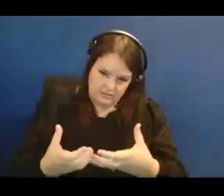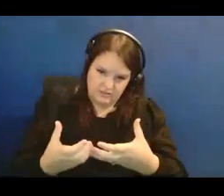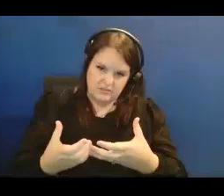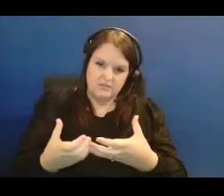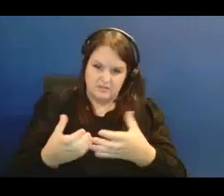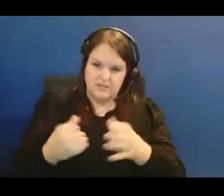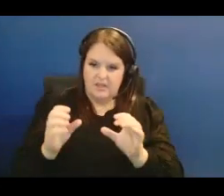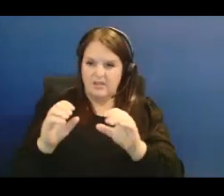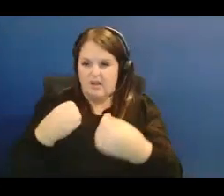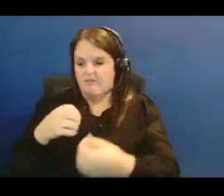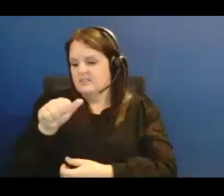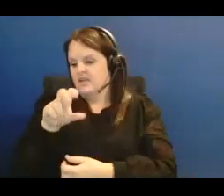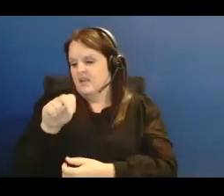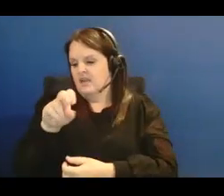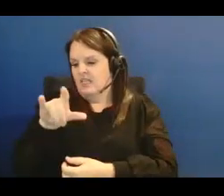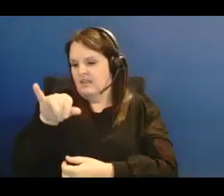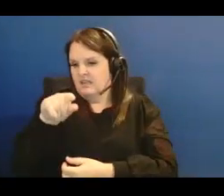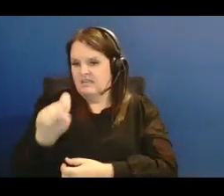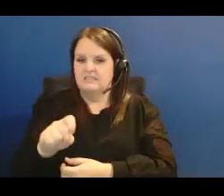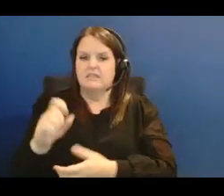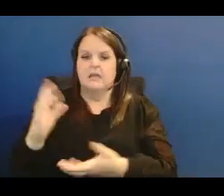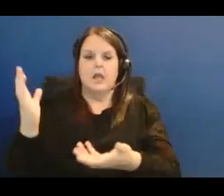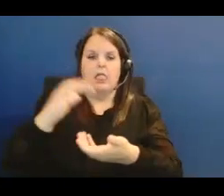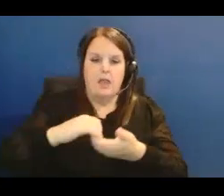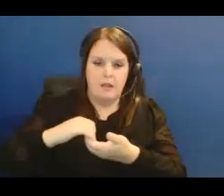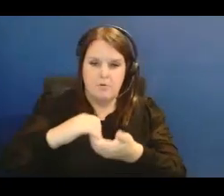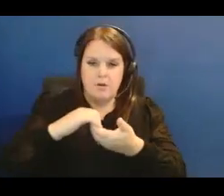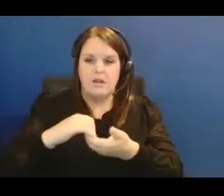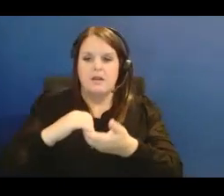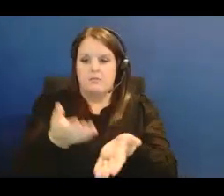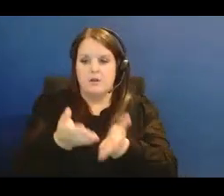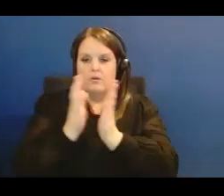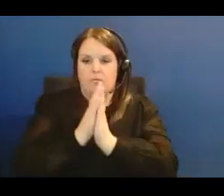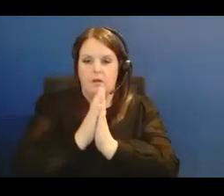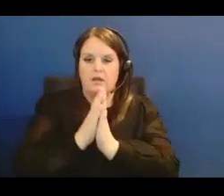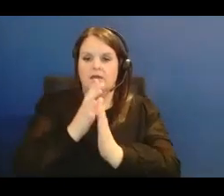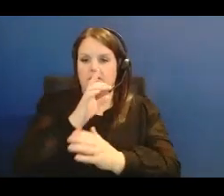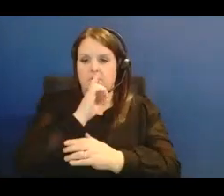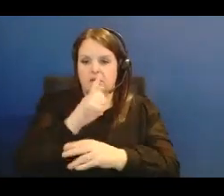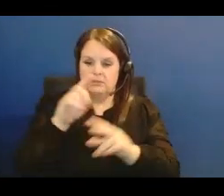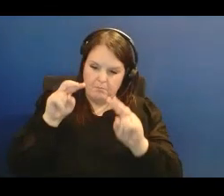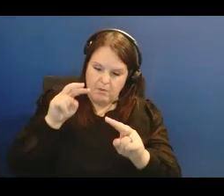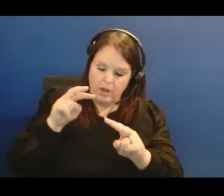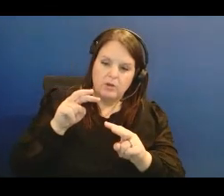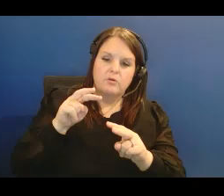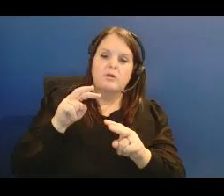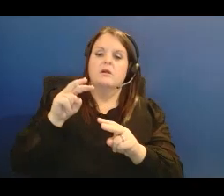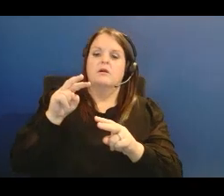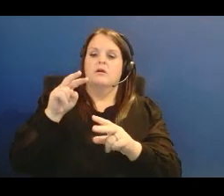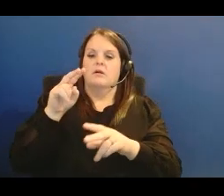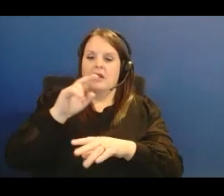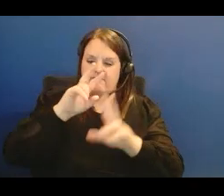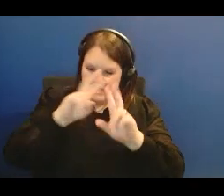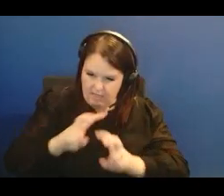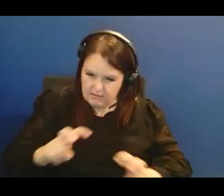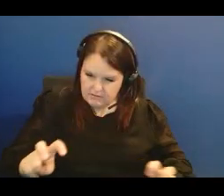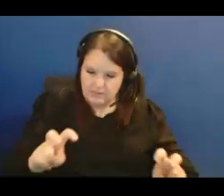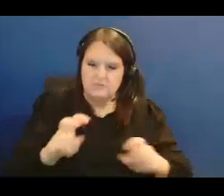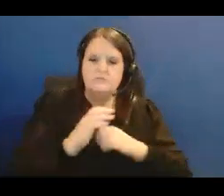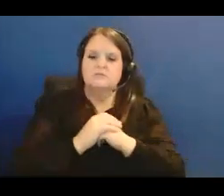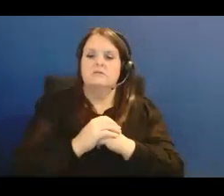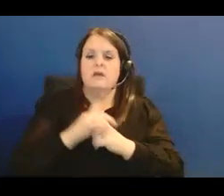of Analytics, whom we collaborate in data requests, monitoring, and population-level analysis, the